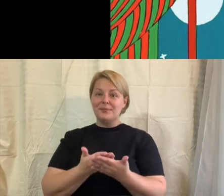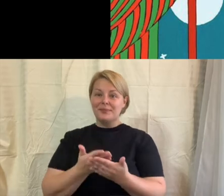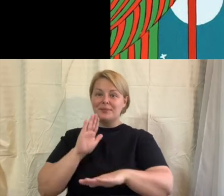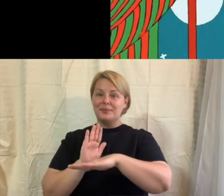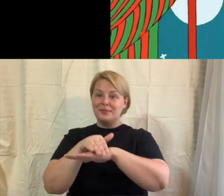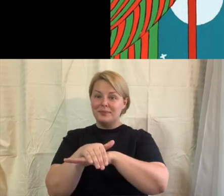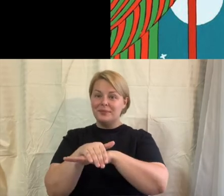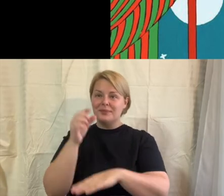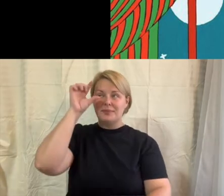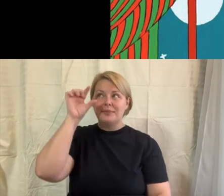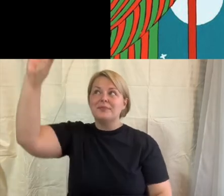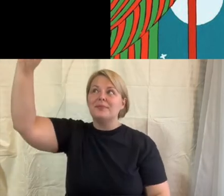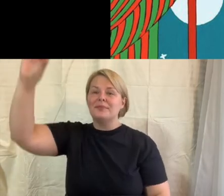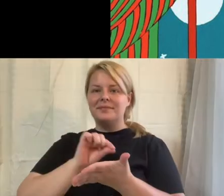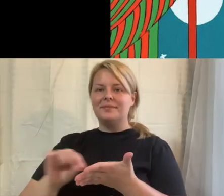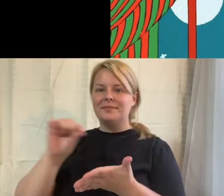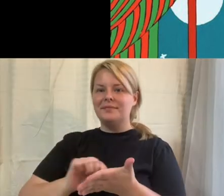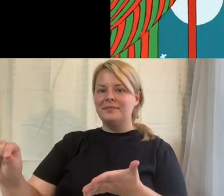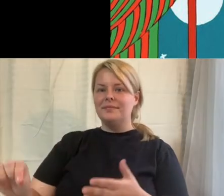Goodnight, Moon.